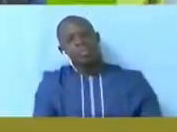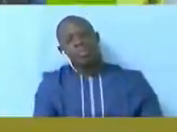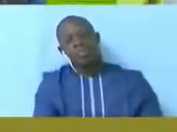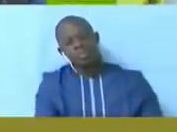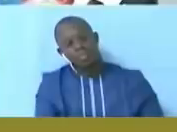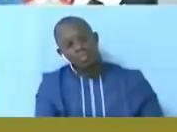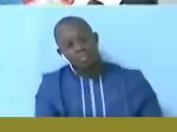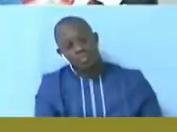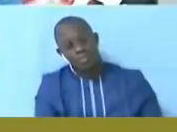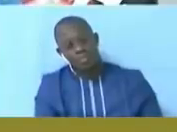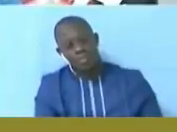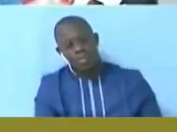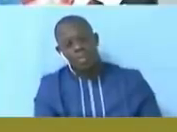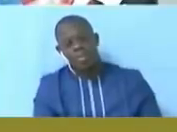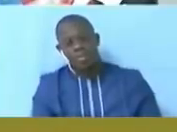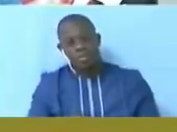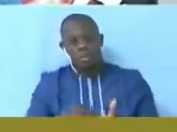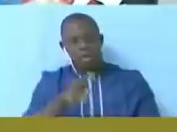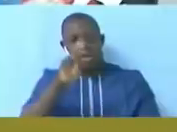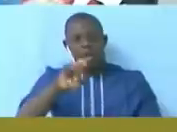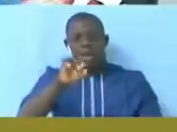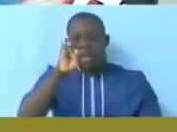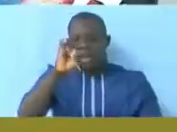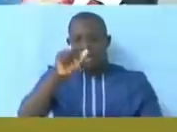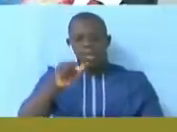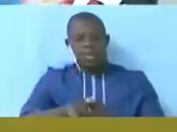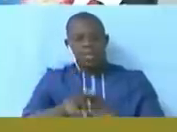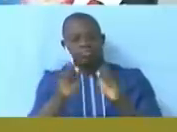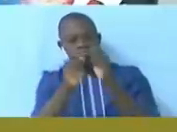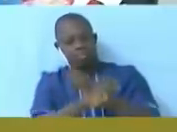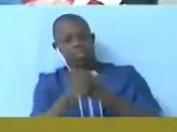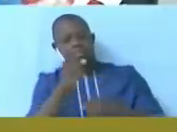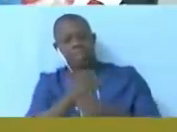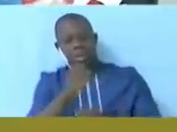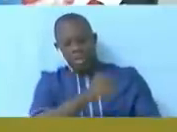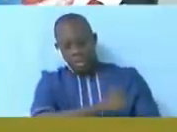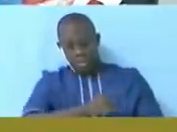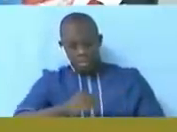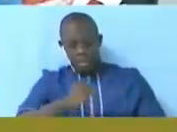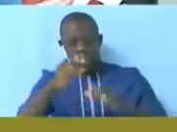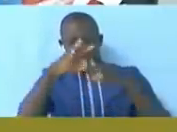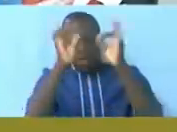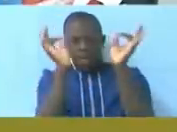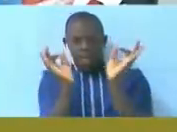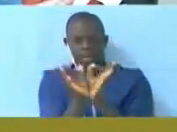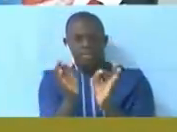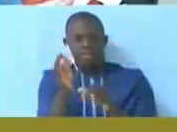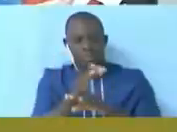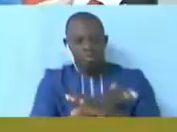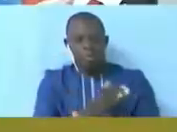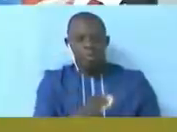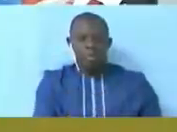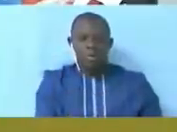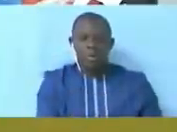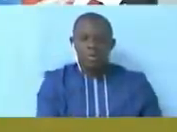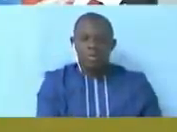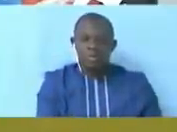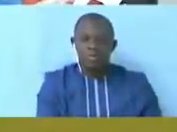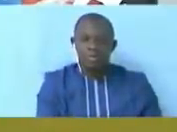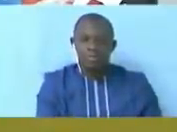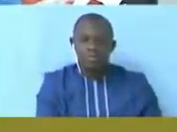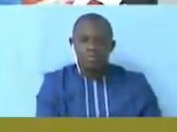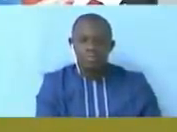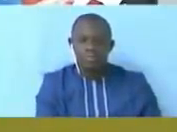So the NIA was turned into a criminal gang. Sa NIA akam to ko egeda dinkra de mialon ko kuja barala lik jawli kole